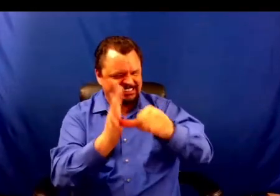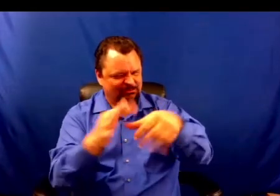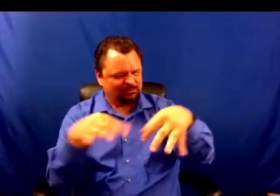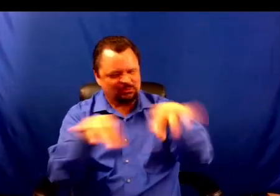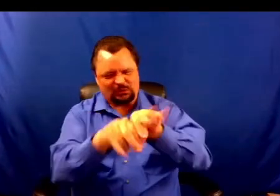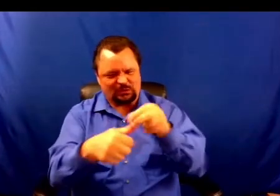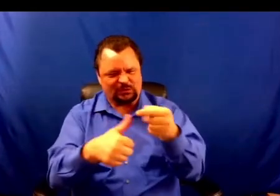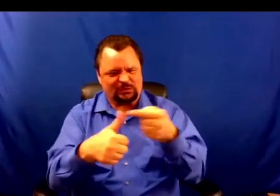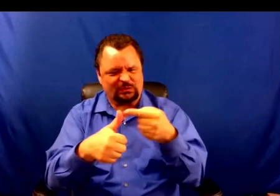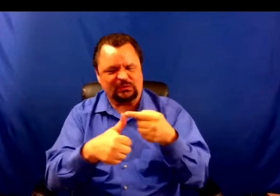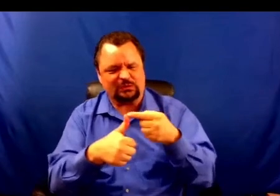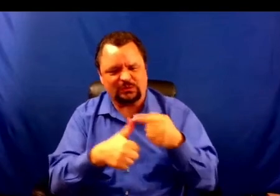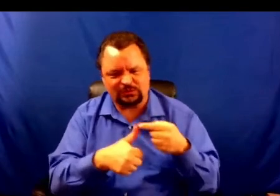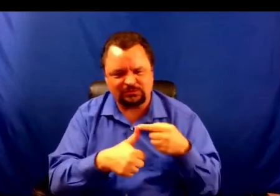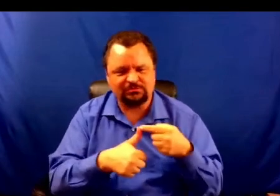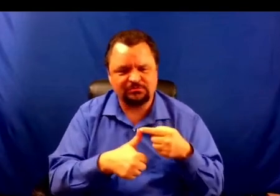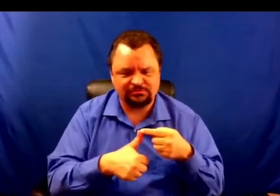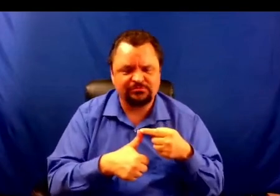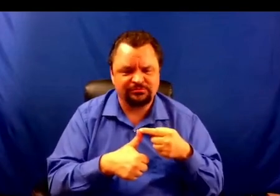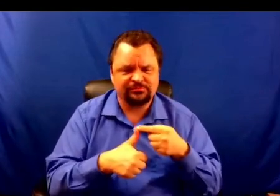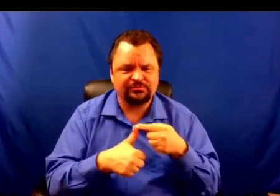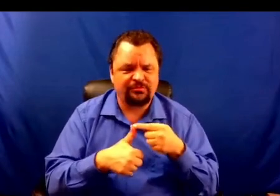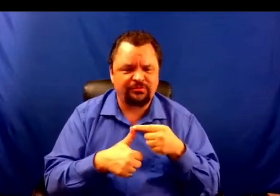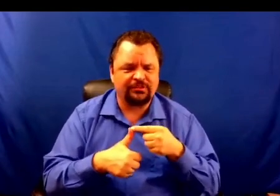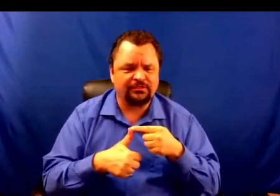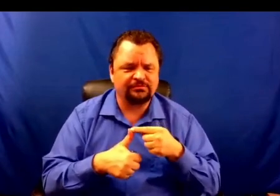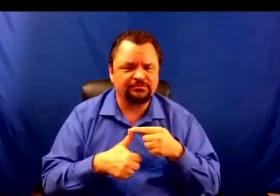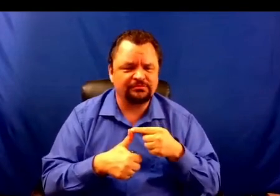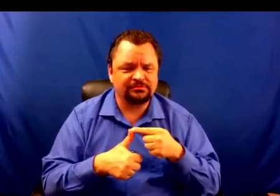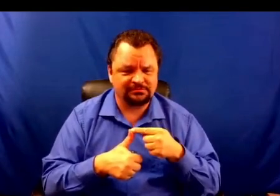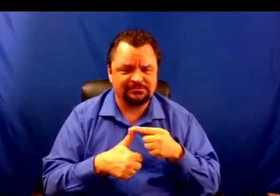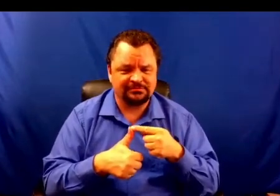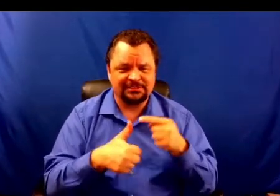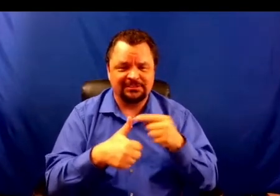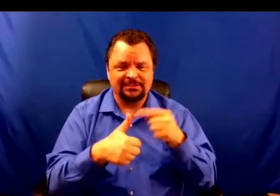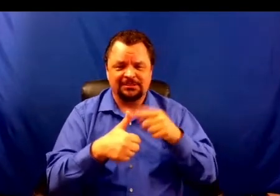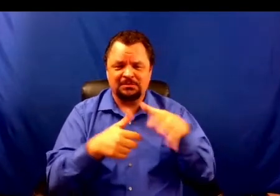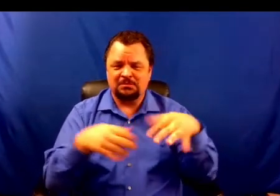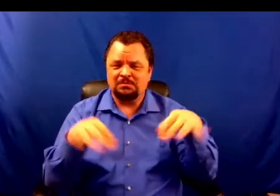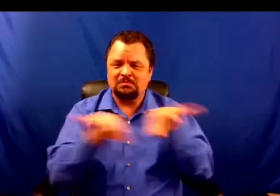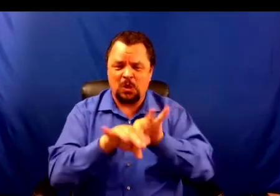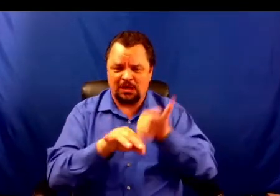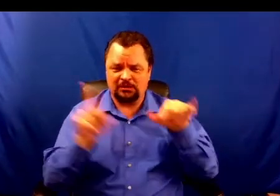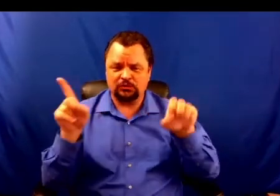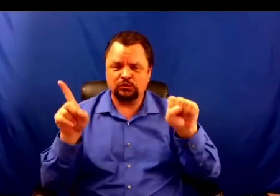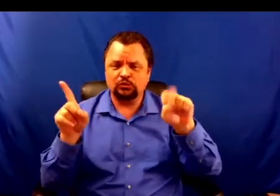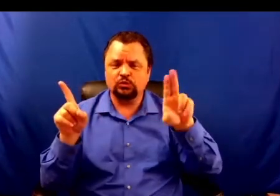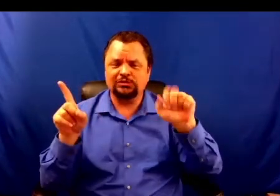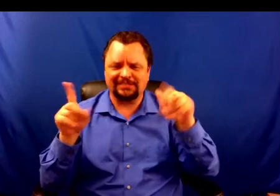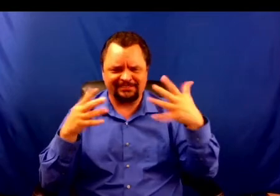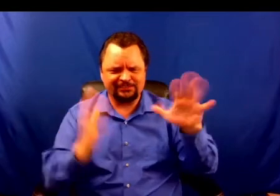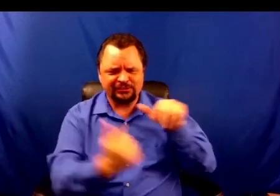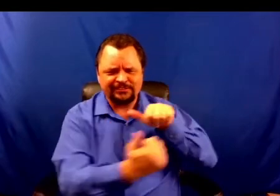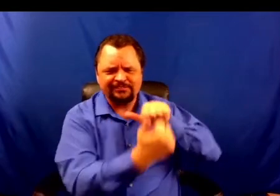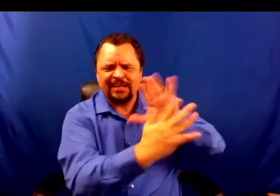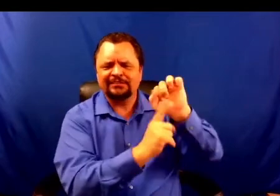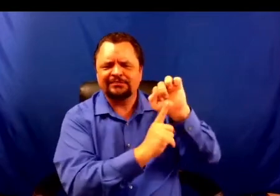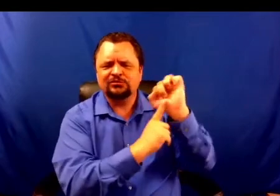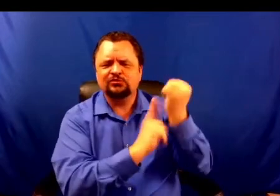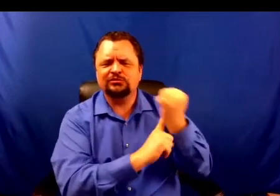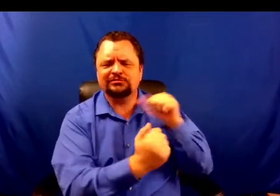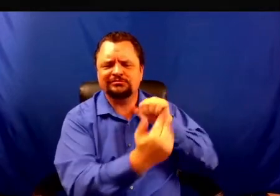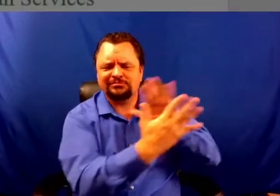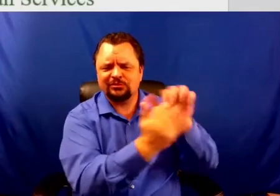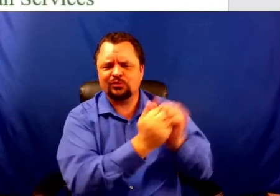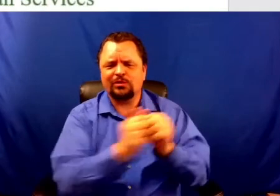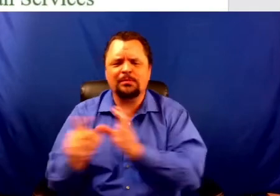One would be the critical needs that Susan did address and present to the Board of County Commissioners. This